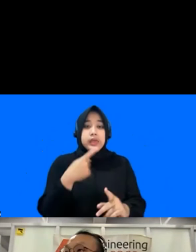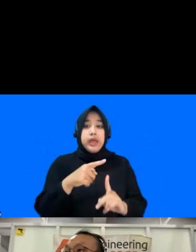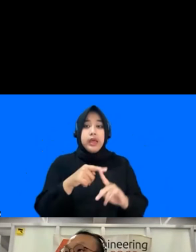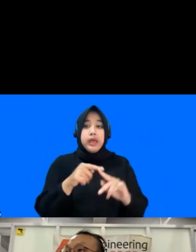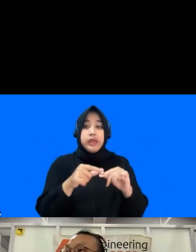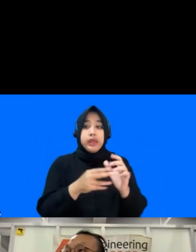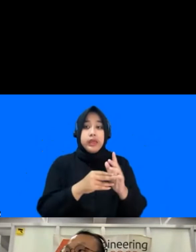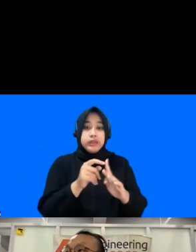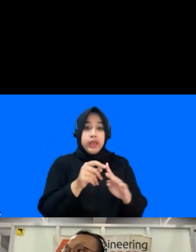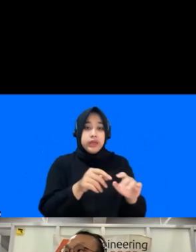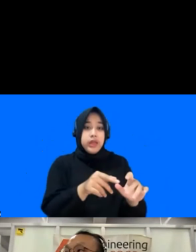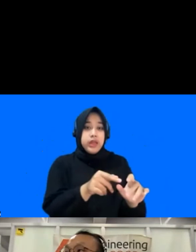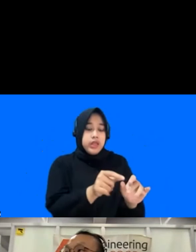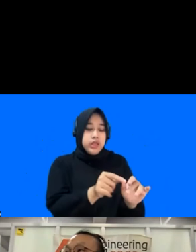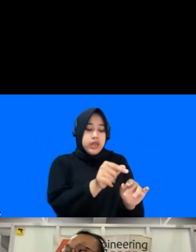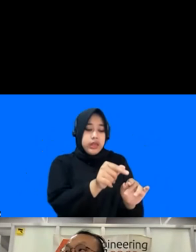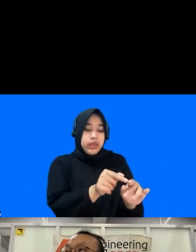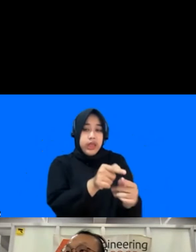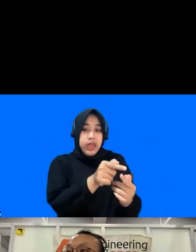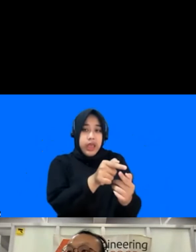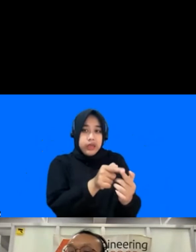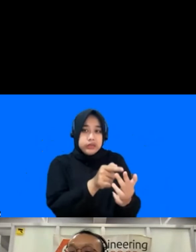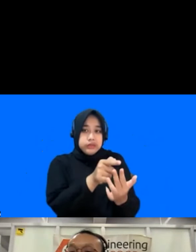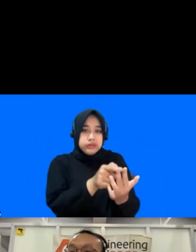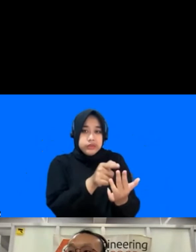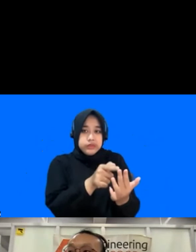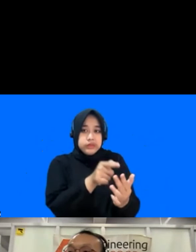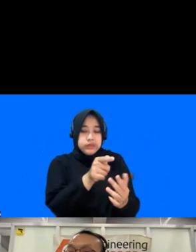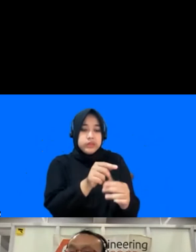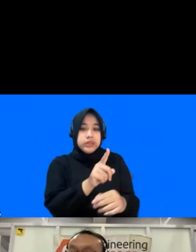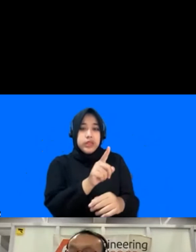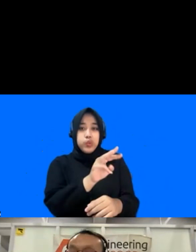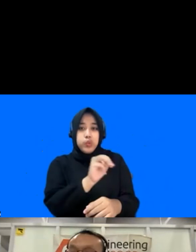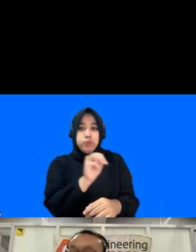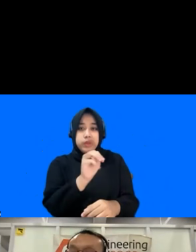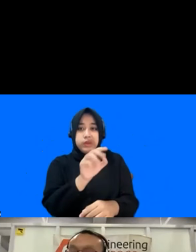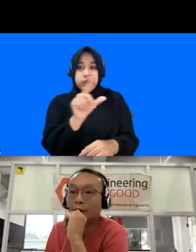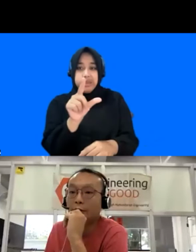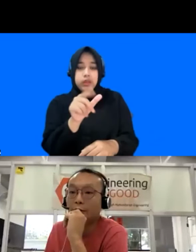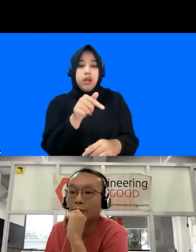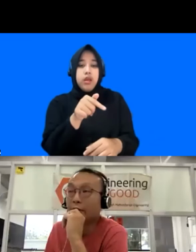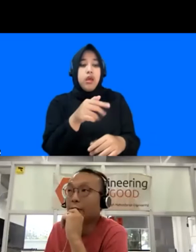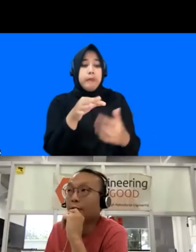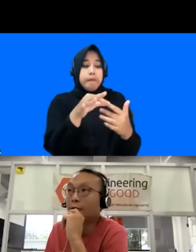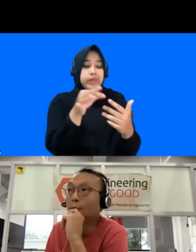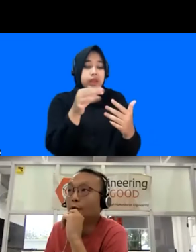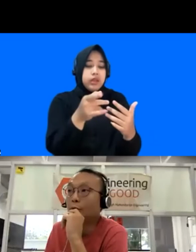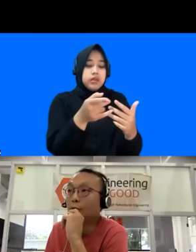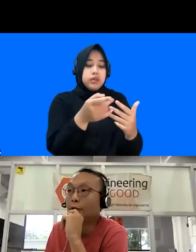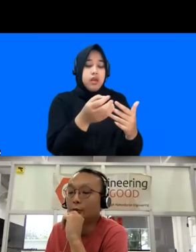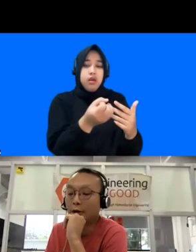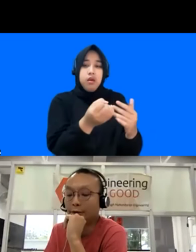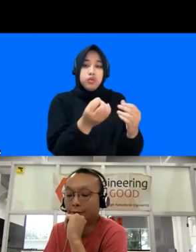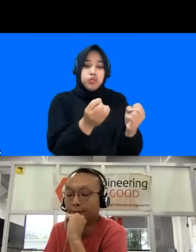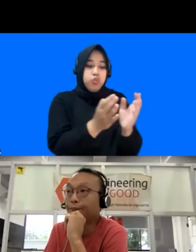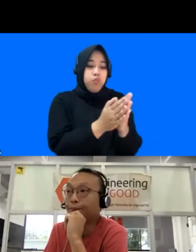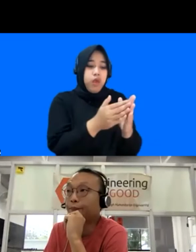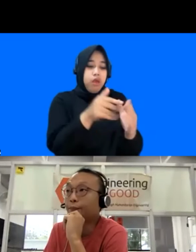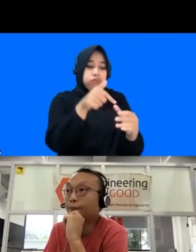right? To gauge how much liquid is drawn. And then when you press the plunger, you get the desired amount of liquid that you